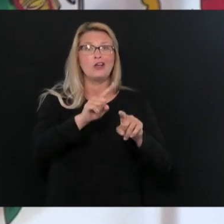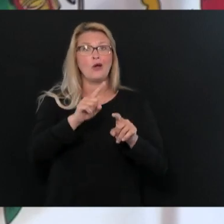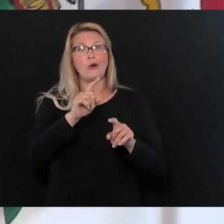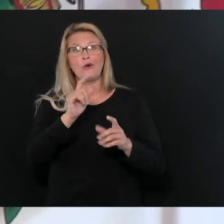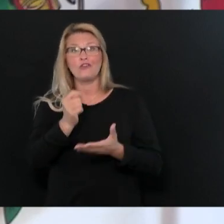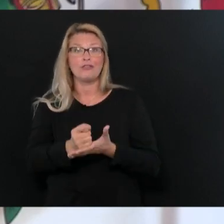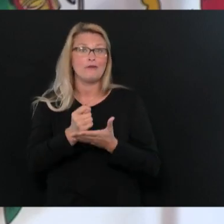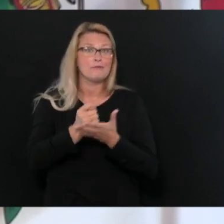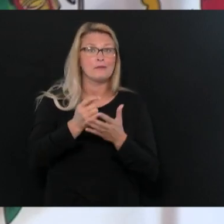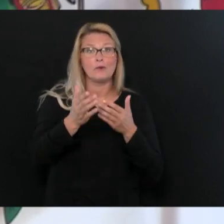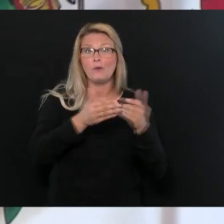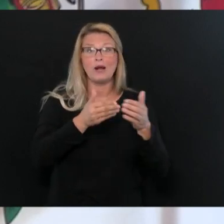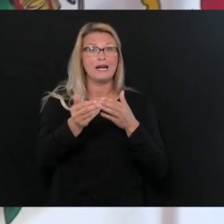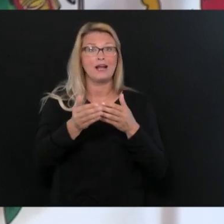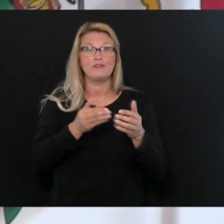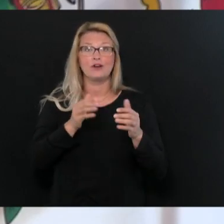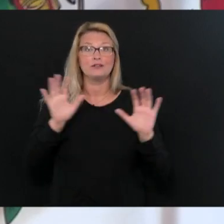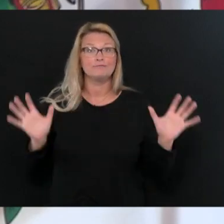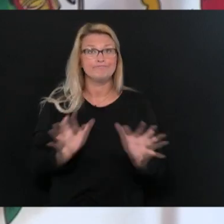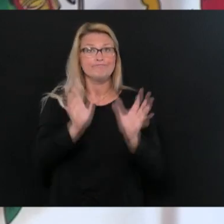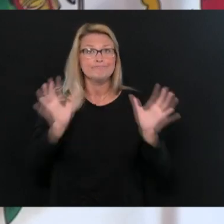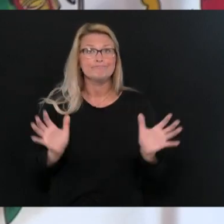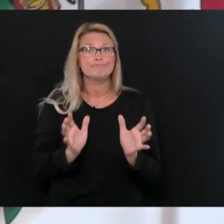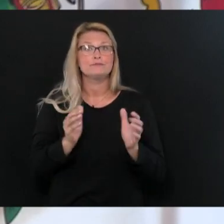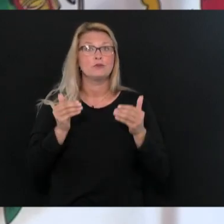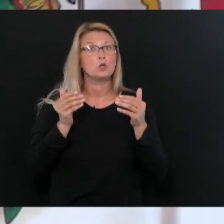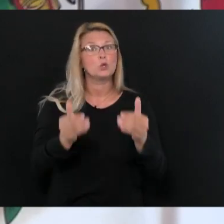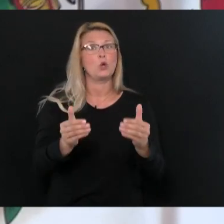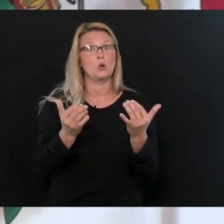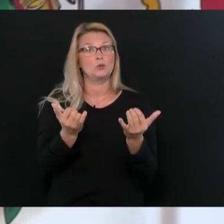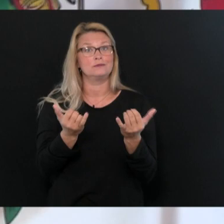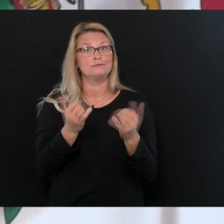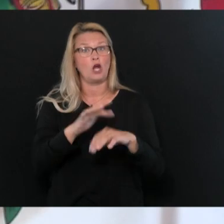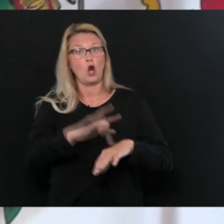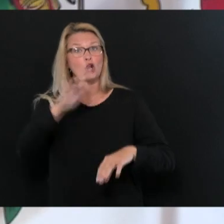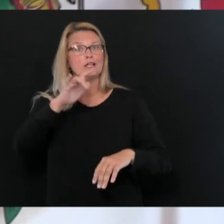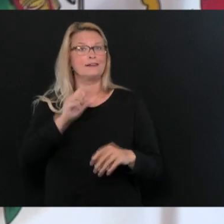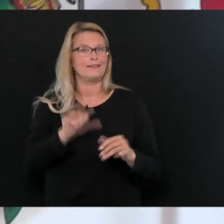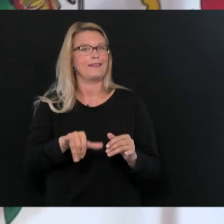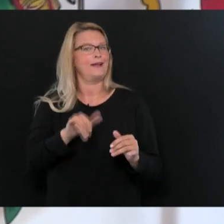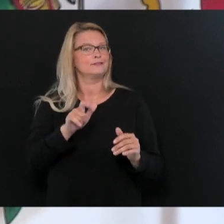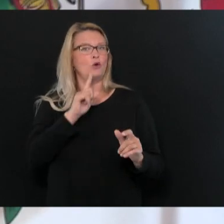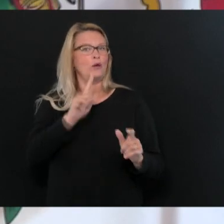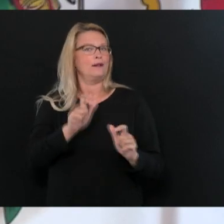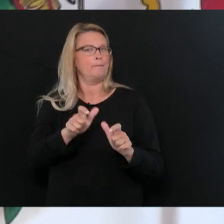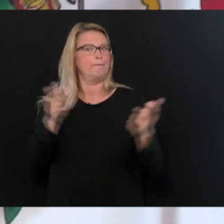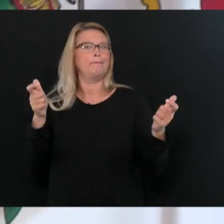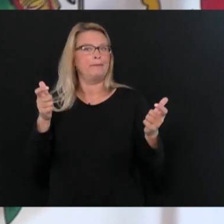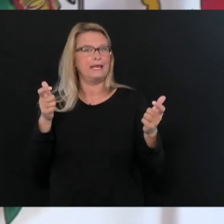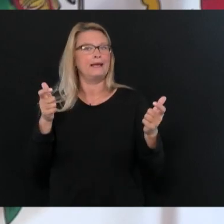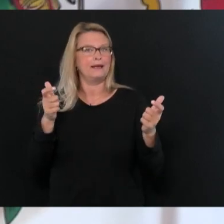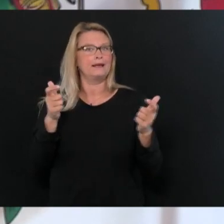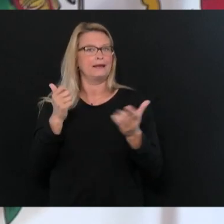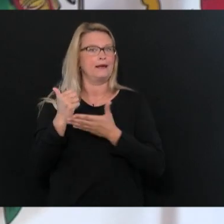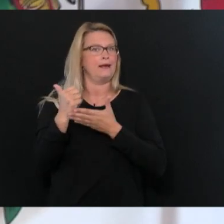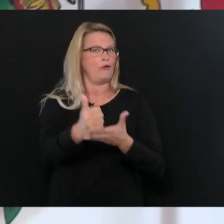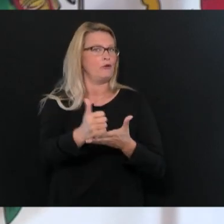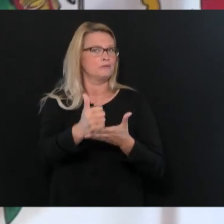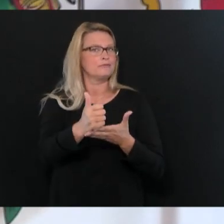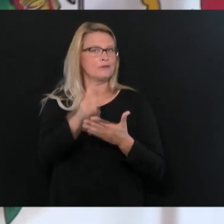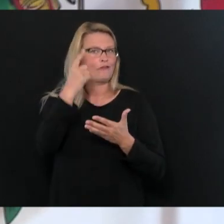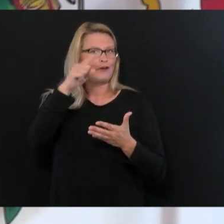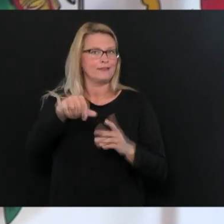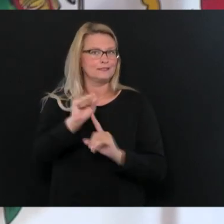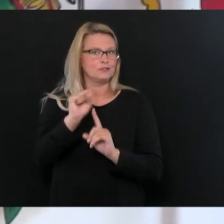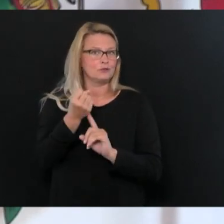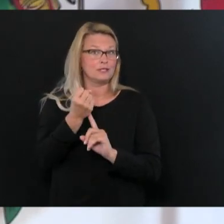treated and aggressively treated earlier is really a big time, key to this whole thing. Look at